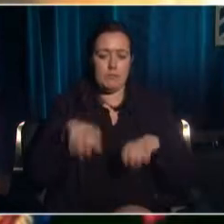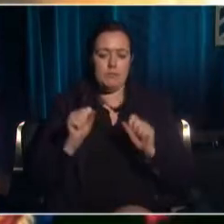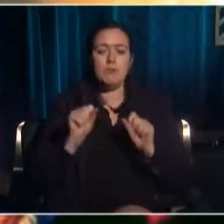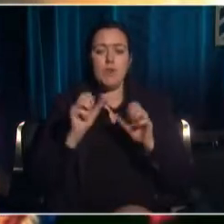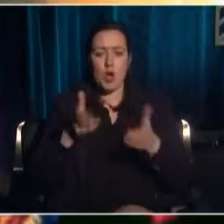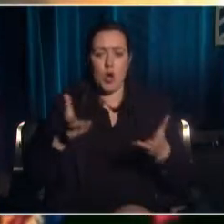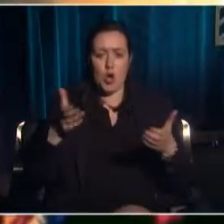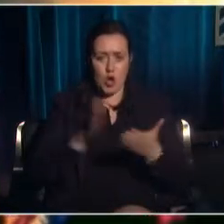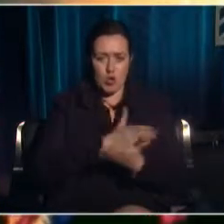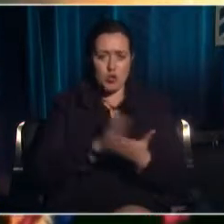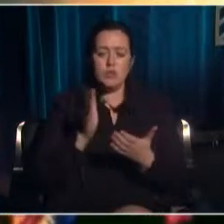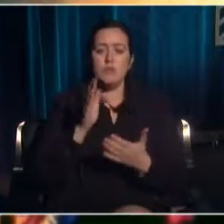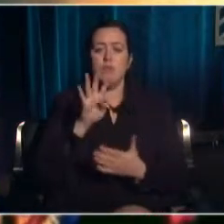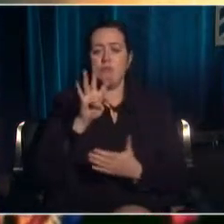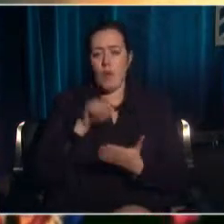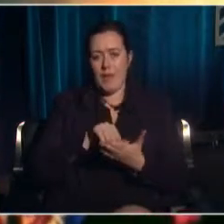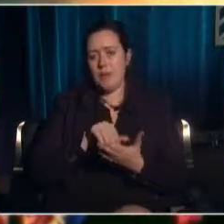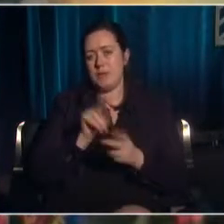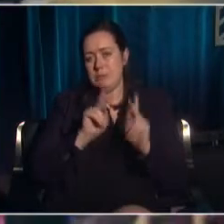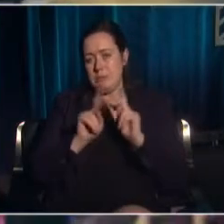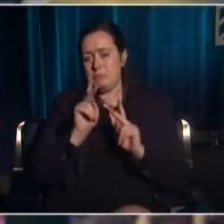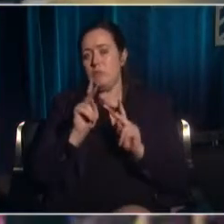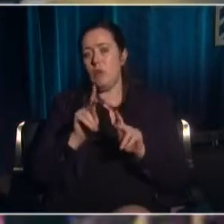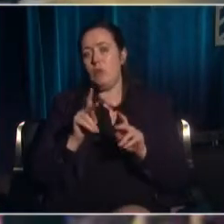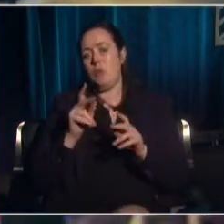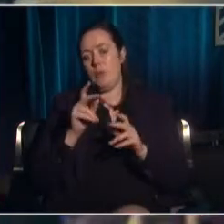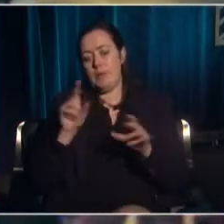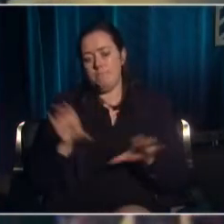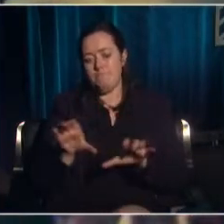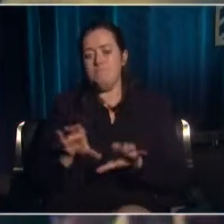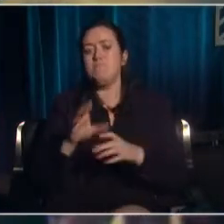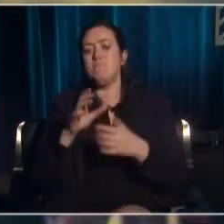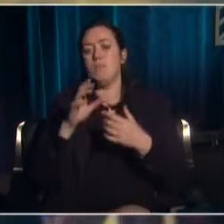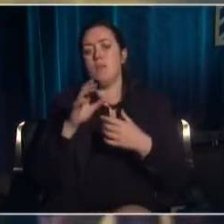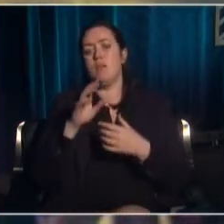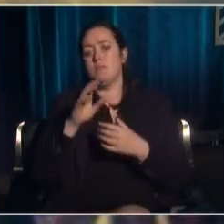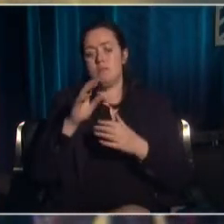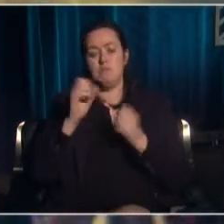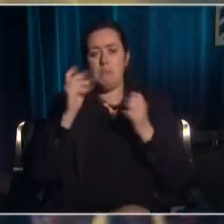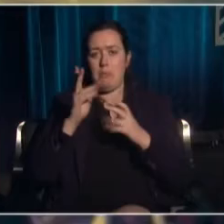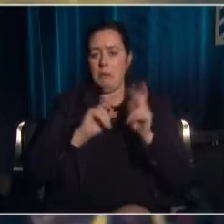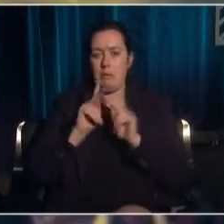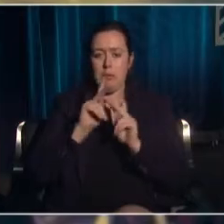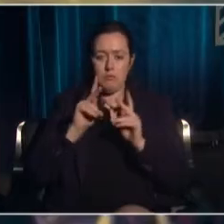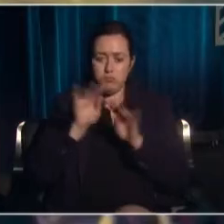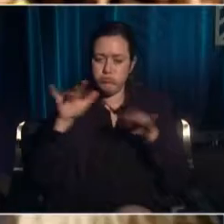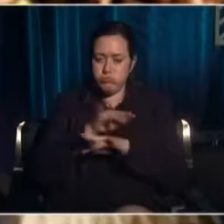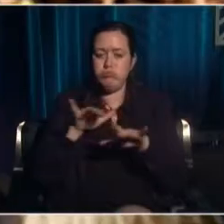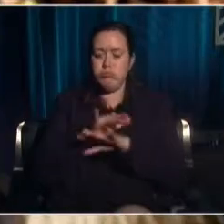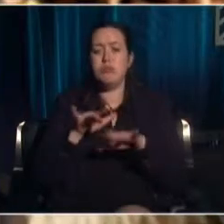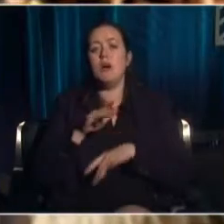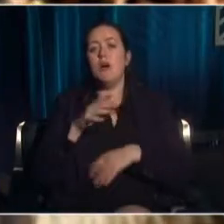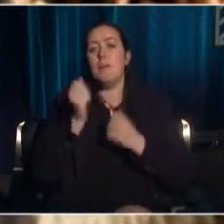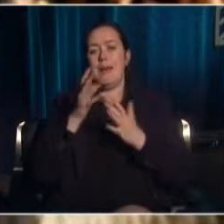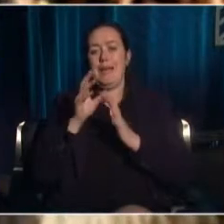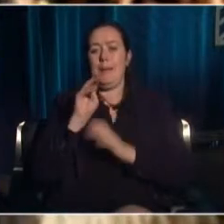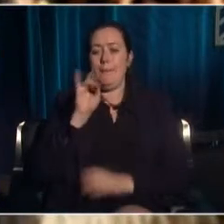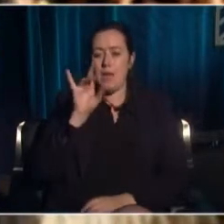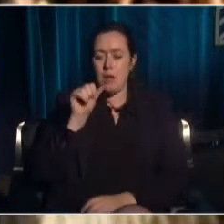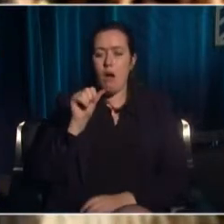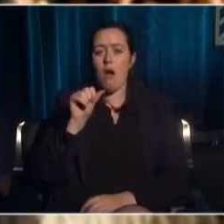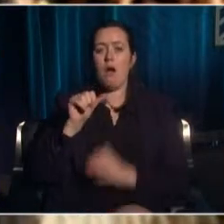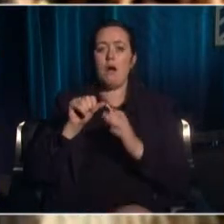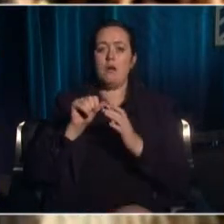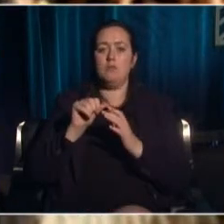We mobilised 20,000 people in the Foreign Minister's local constituency. We got huge numbers of media impressions to go alongside a thing called